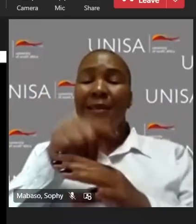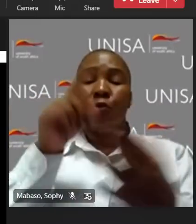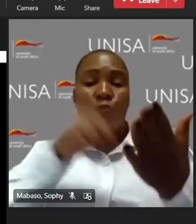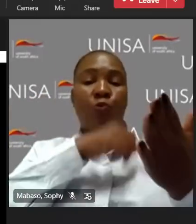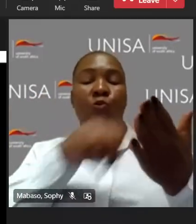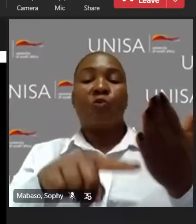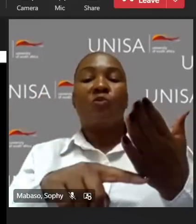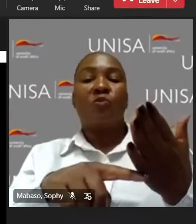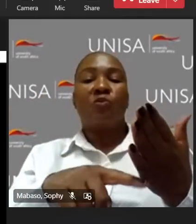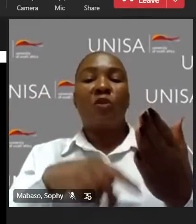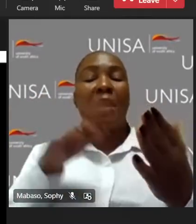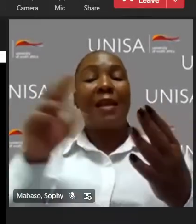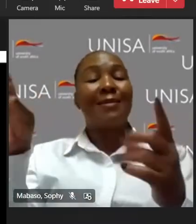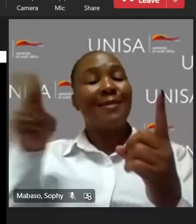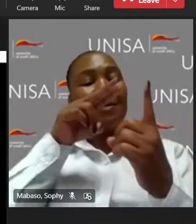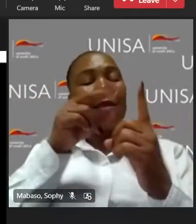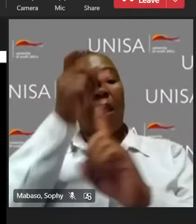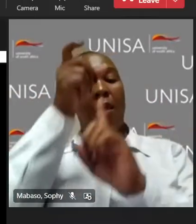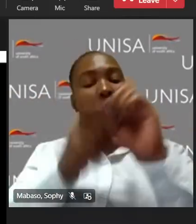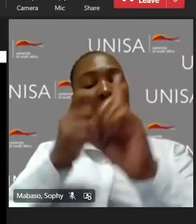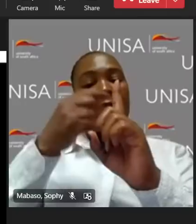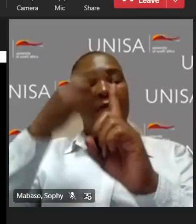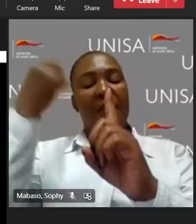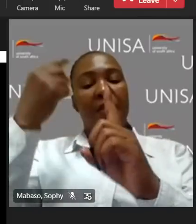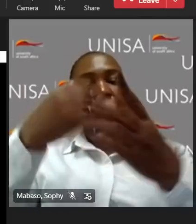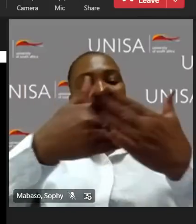always see the person before the disability.